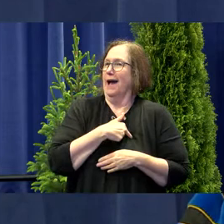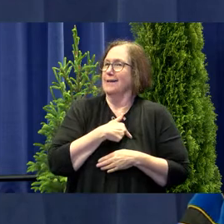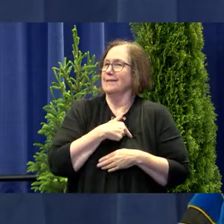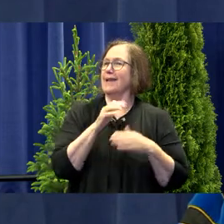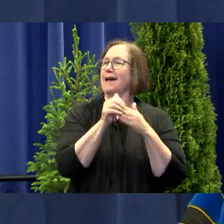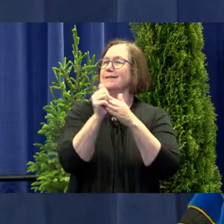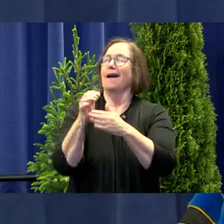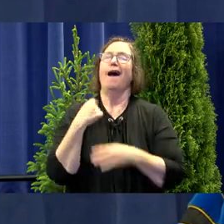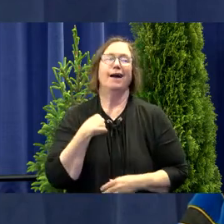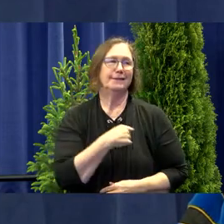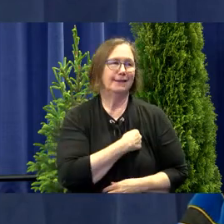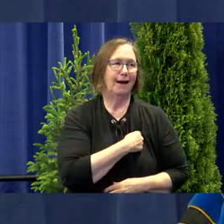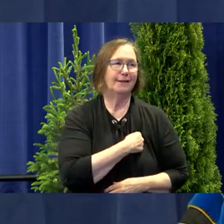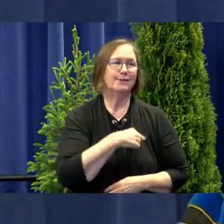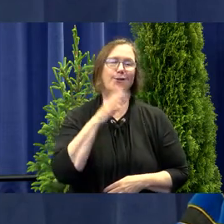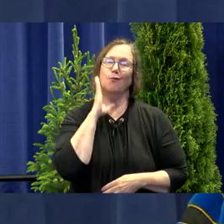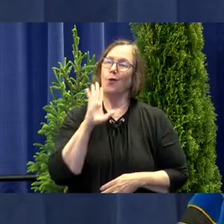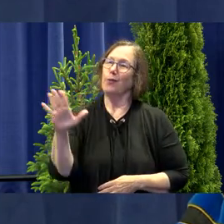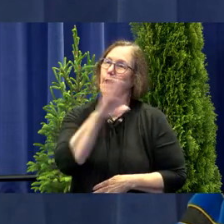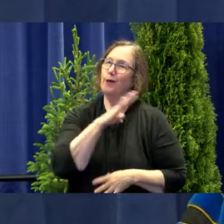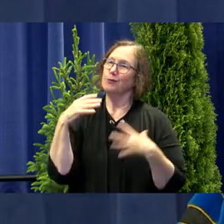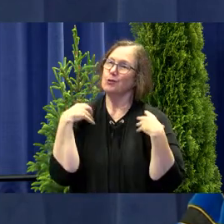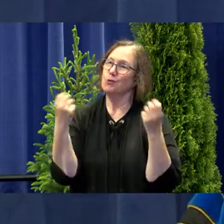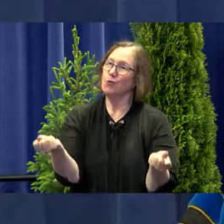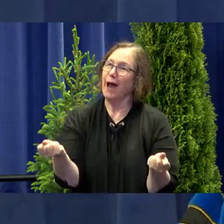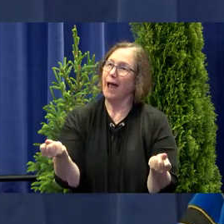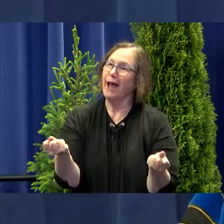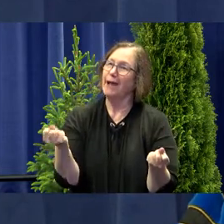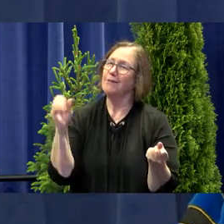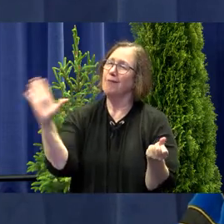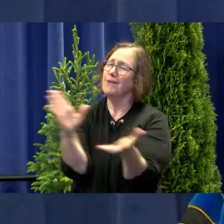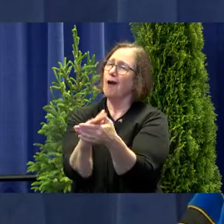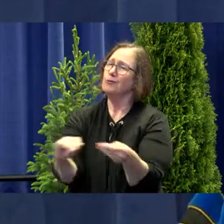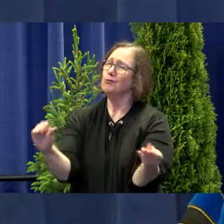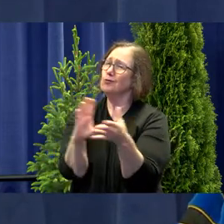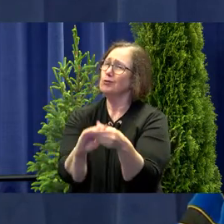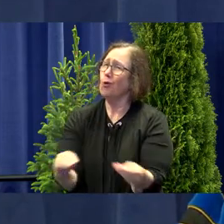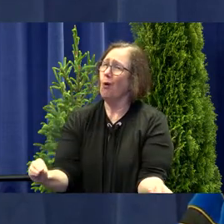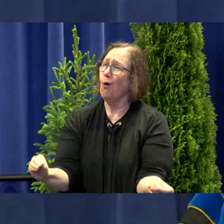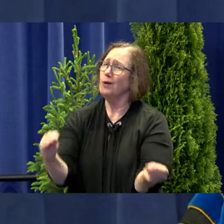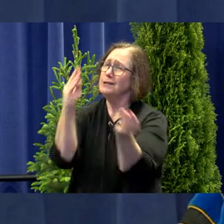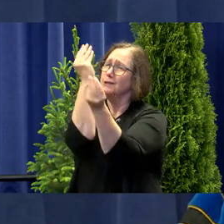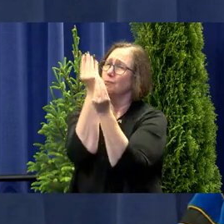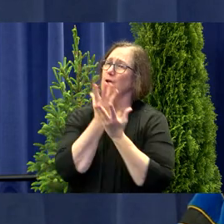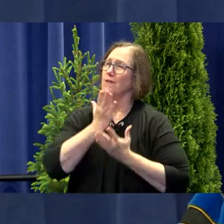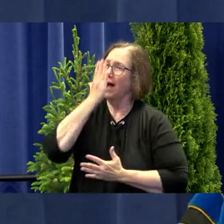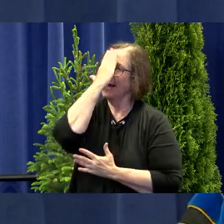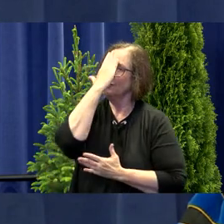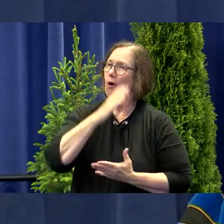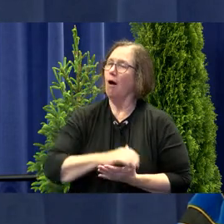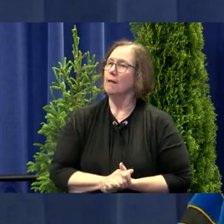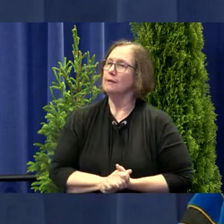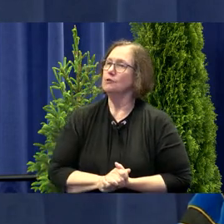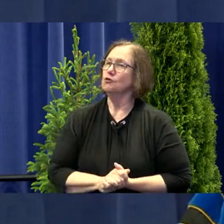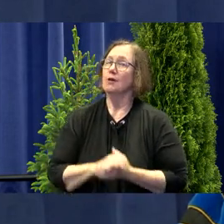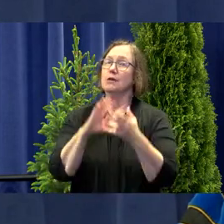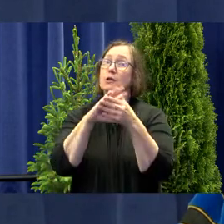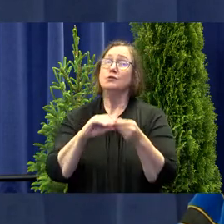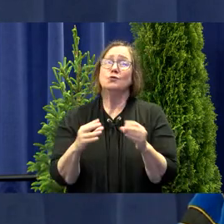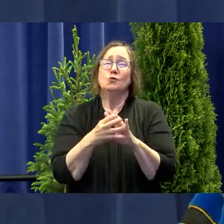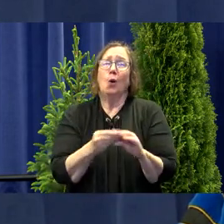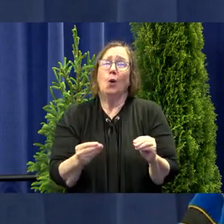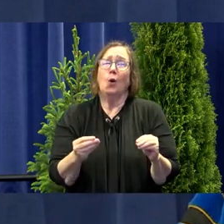and resilience, for their gifts of knowledge through stories and ways of knowing and being. Stories convey